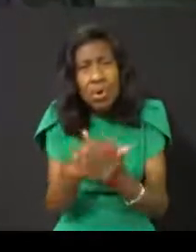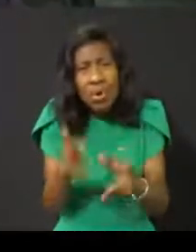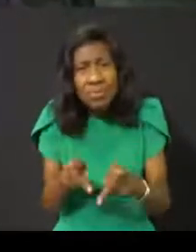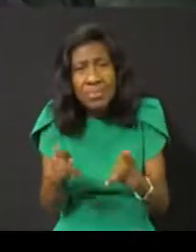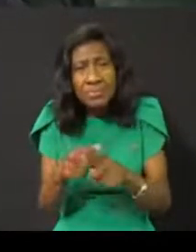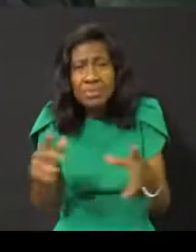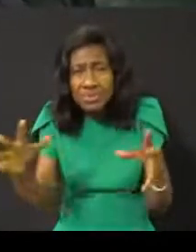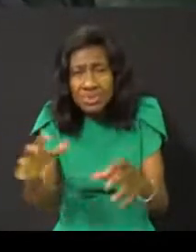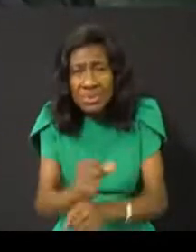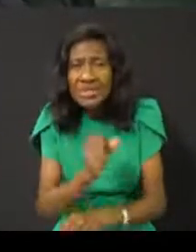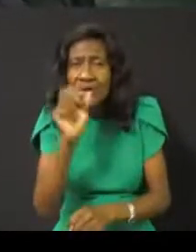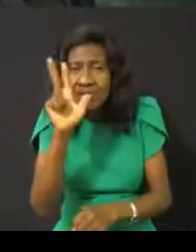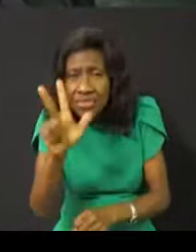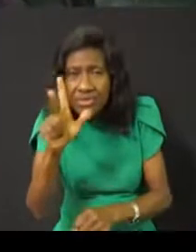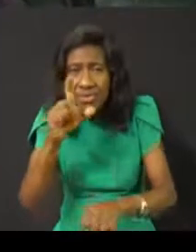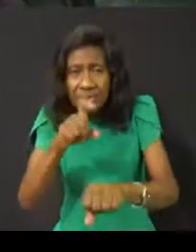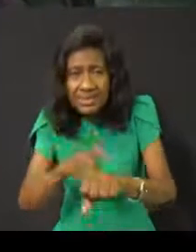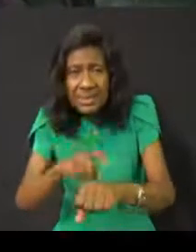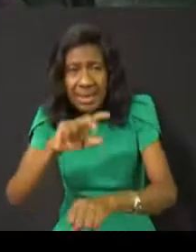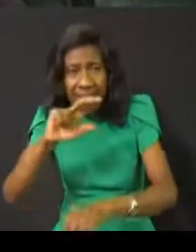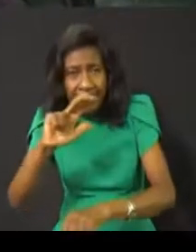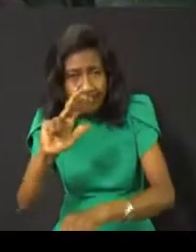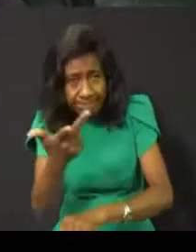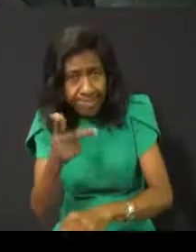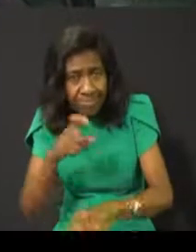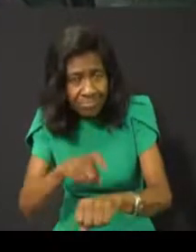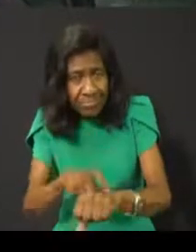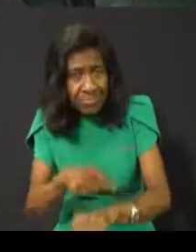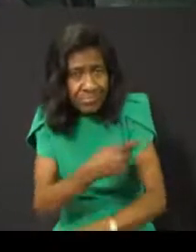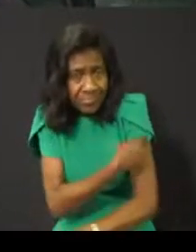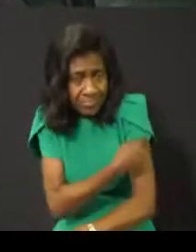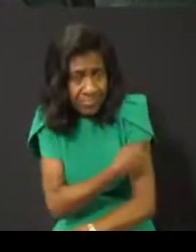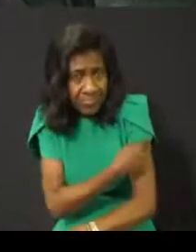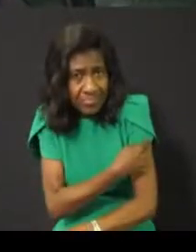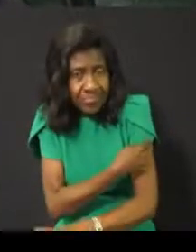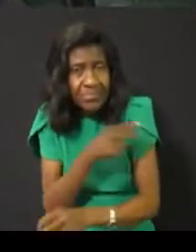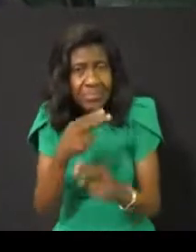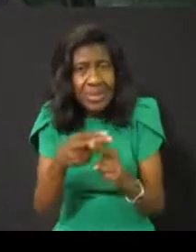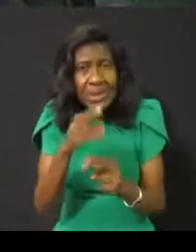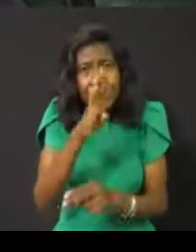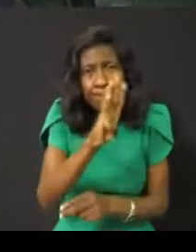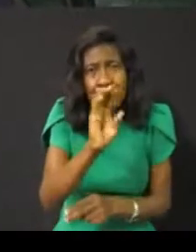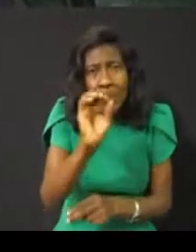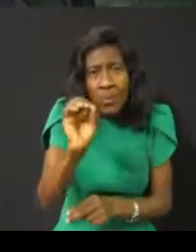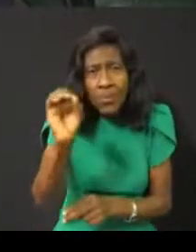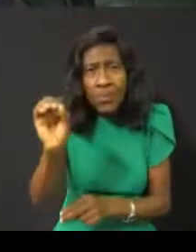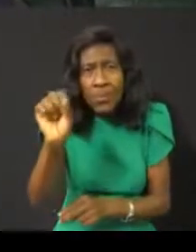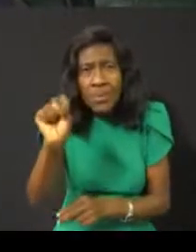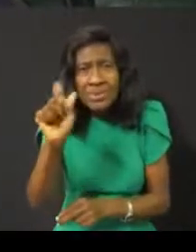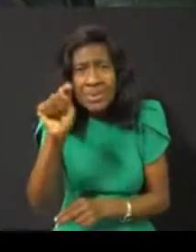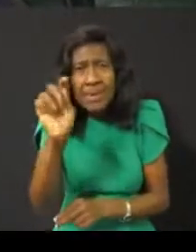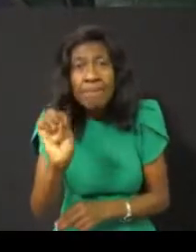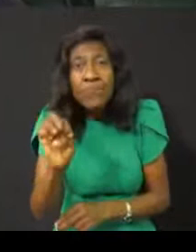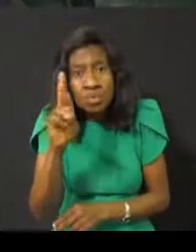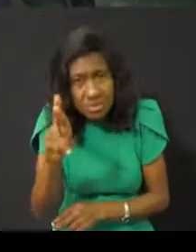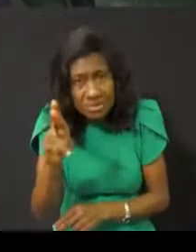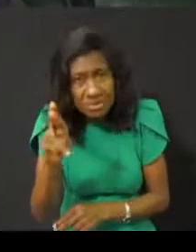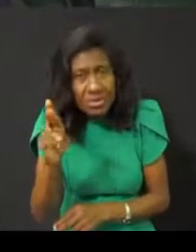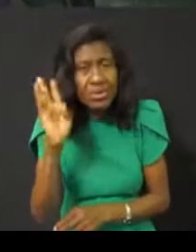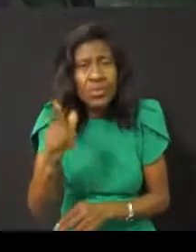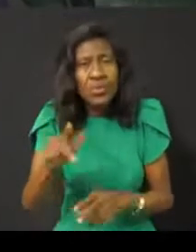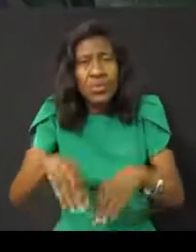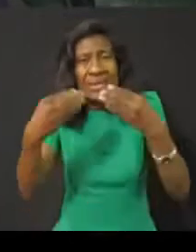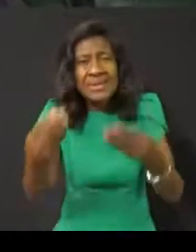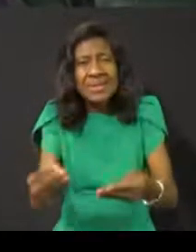order to strengthen that immunity. And it really does boost you up well in order to protect us from COVID, particularly as we're looking forward